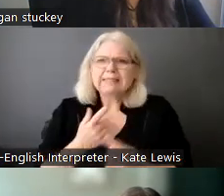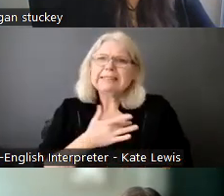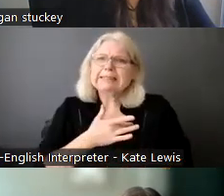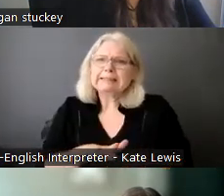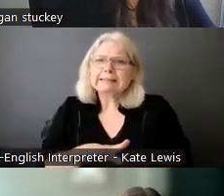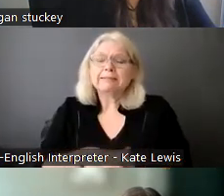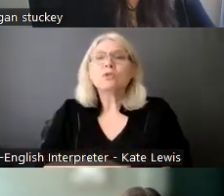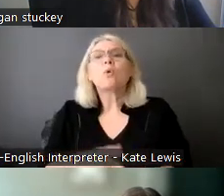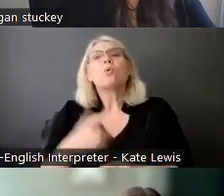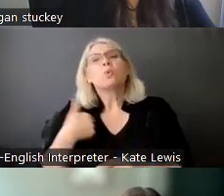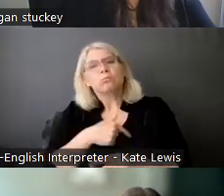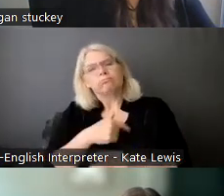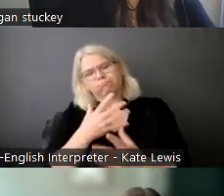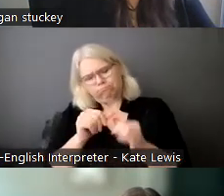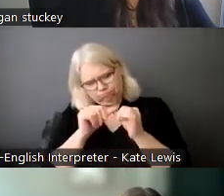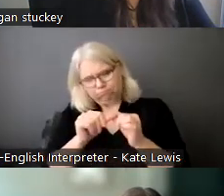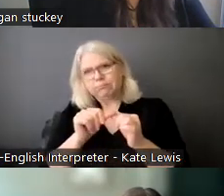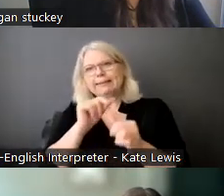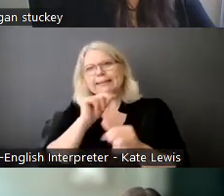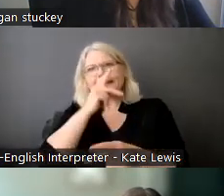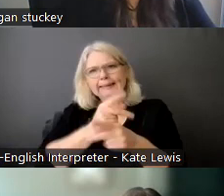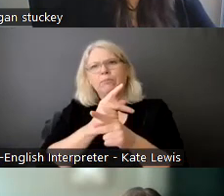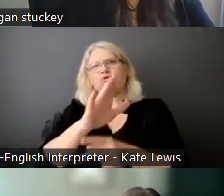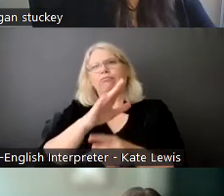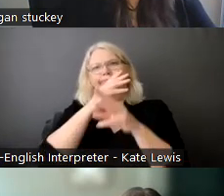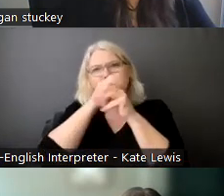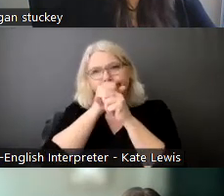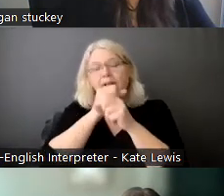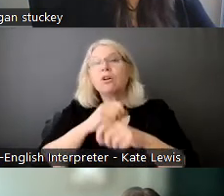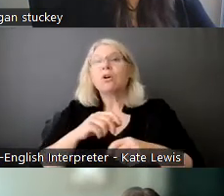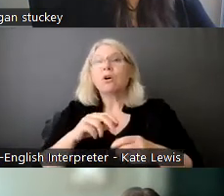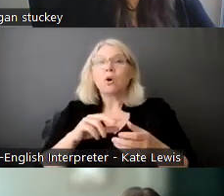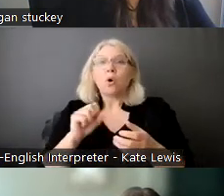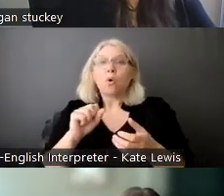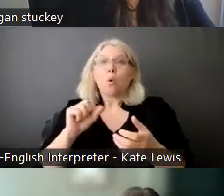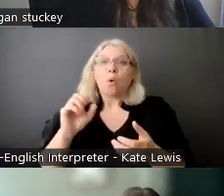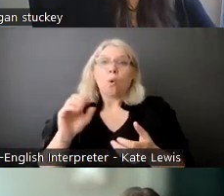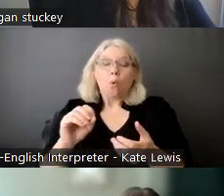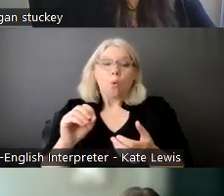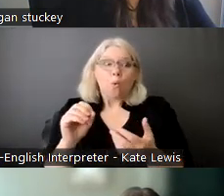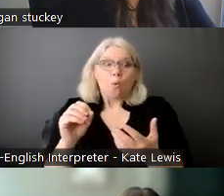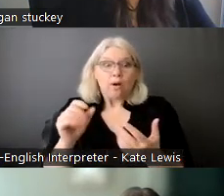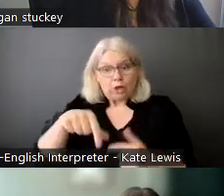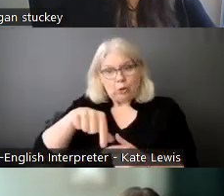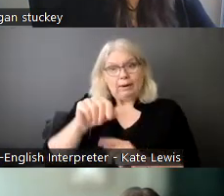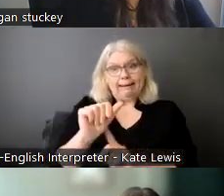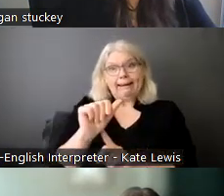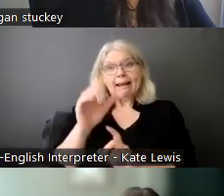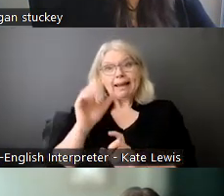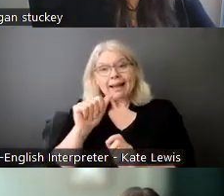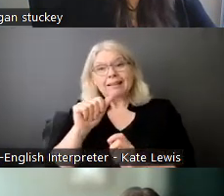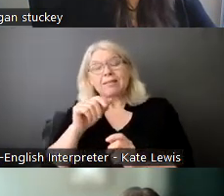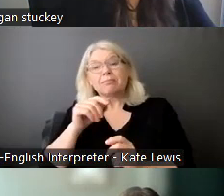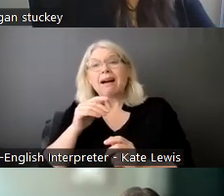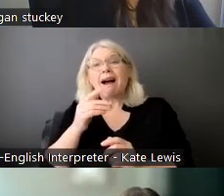and confidentiality today, we will only be answering general questions posted through the Q&A. Please, if